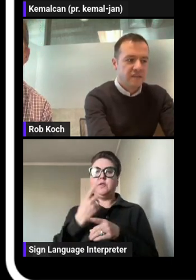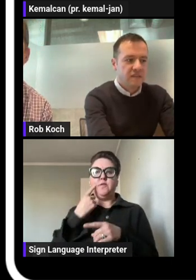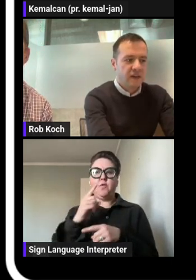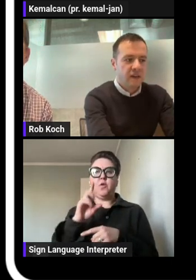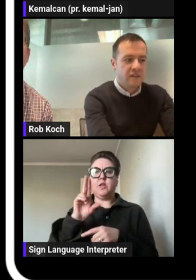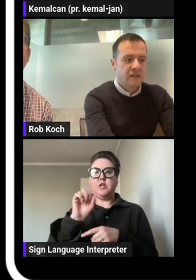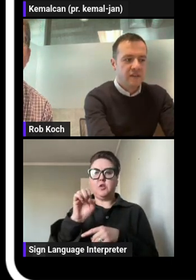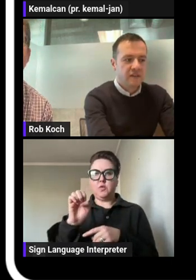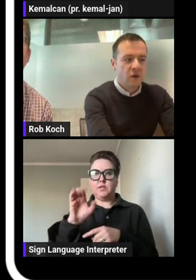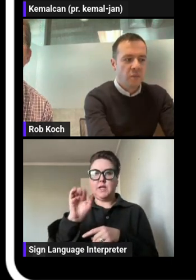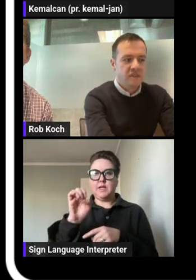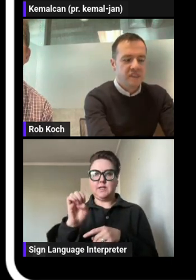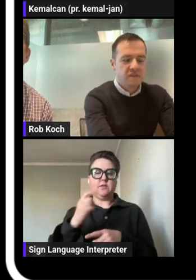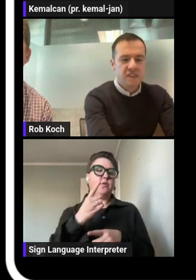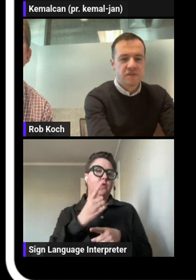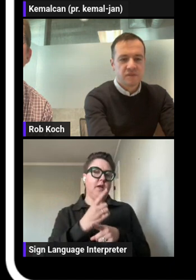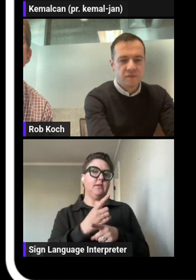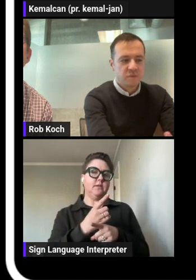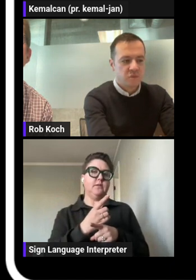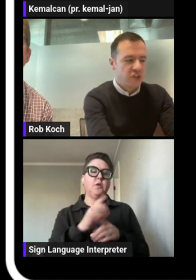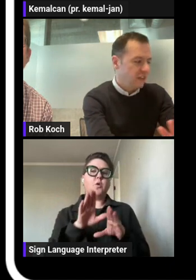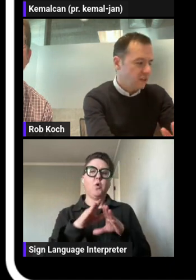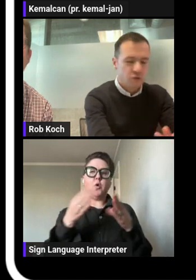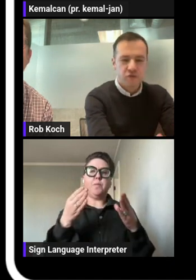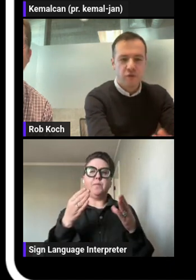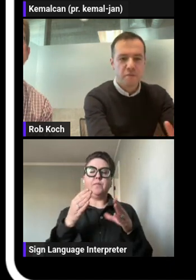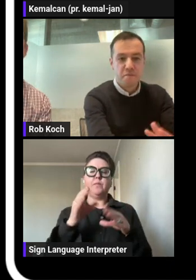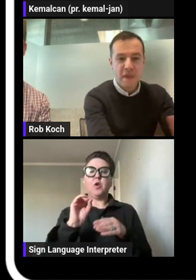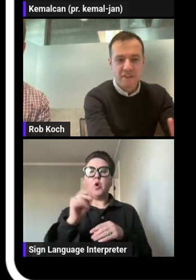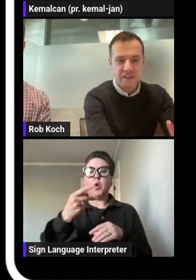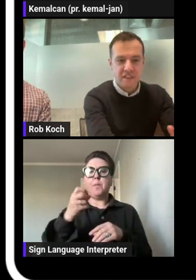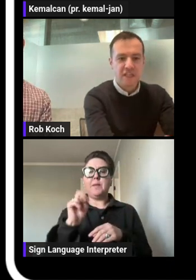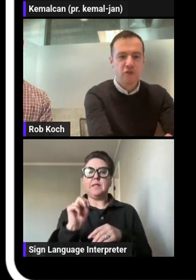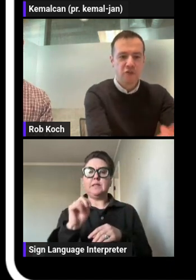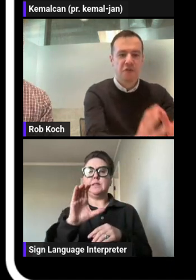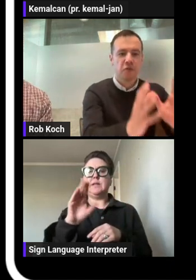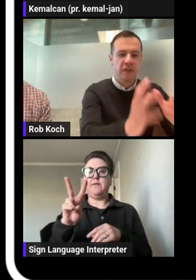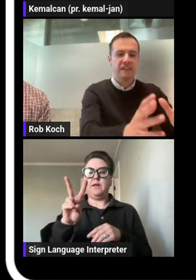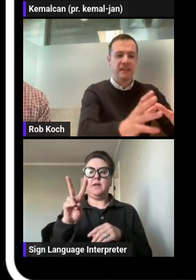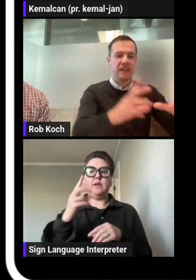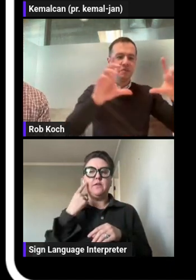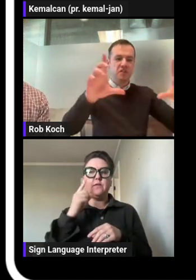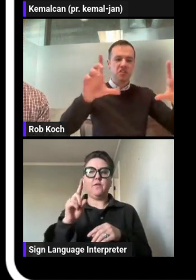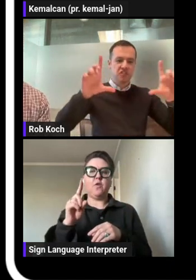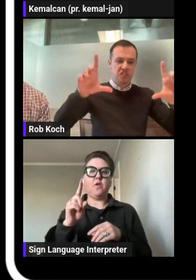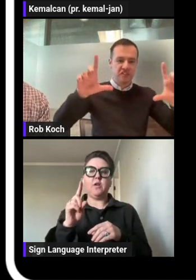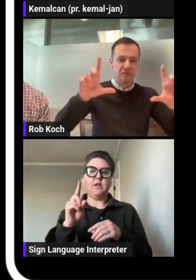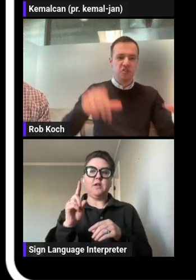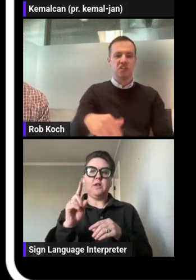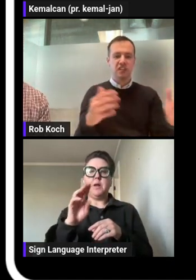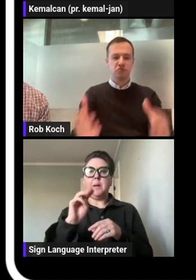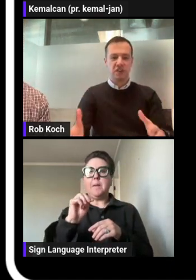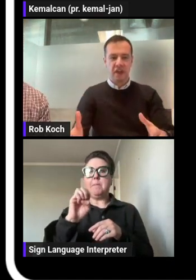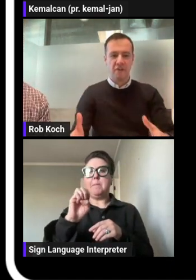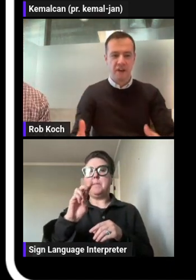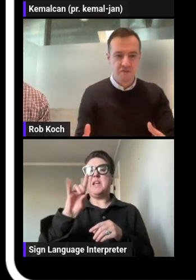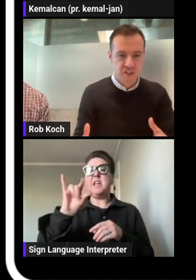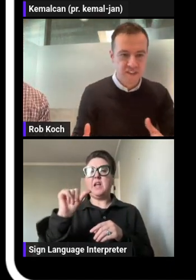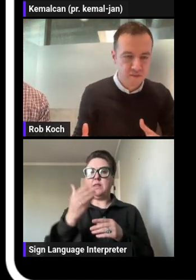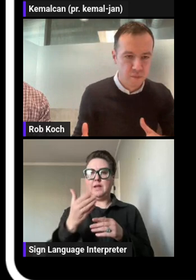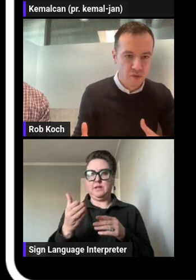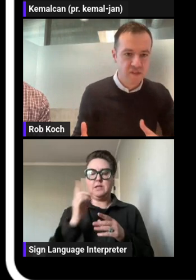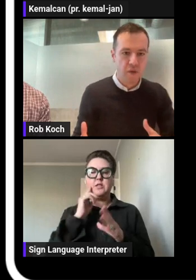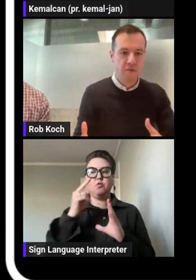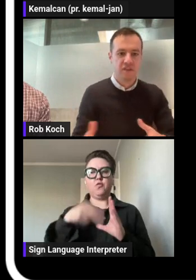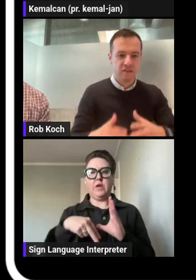Yes, correct. OpenCV is generally used for many things, including reading an image, digital image, into an array,